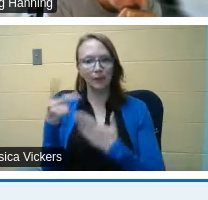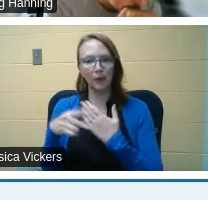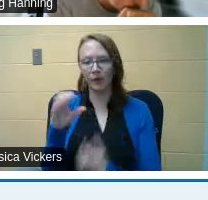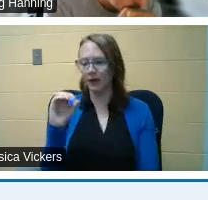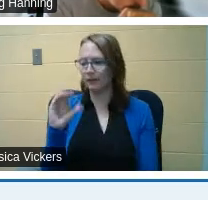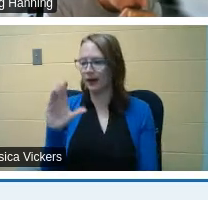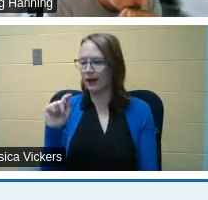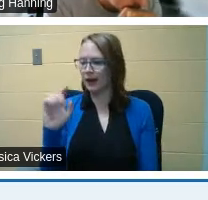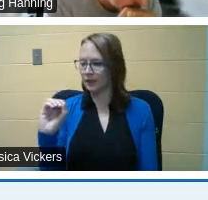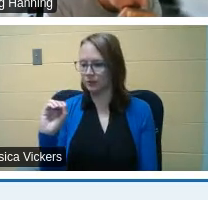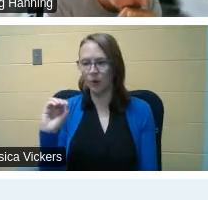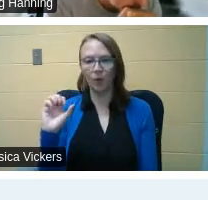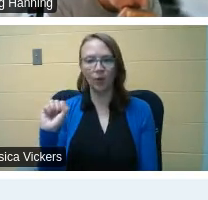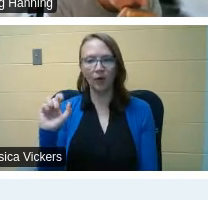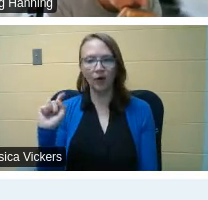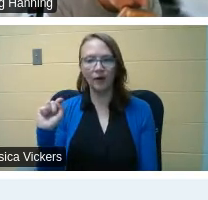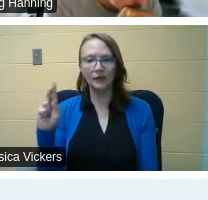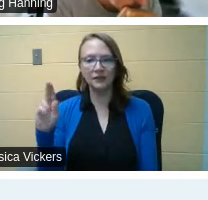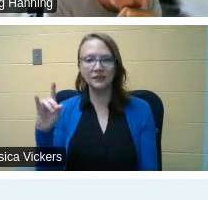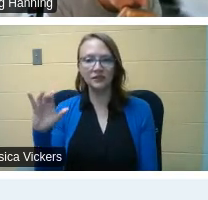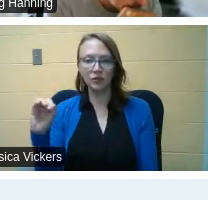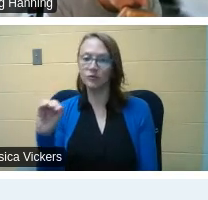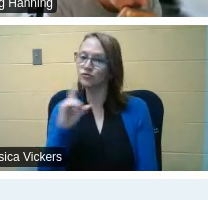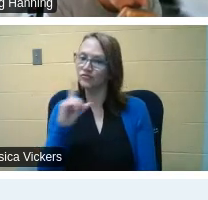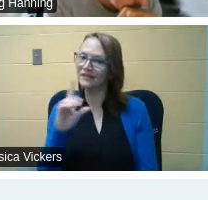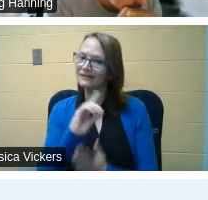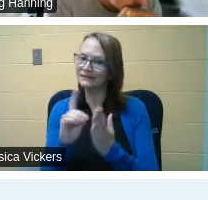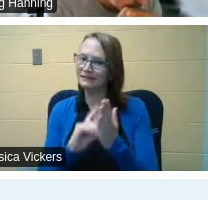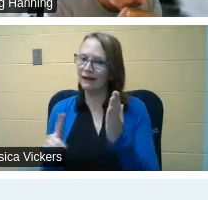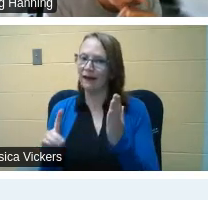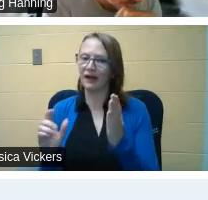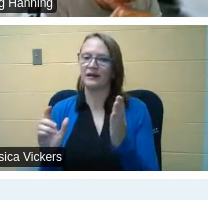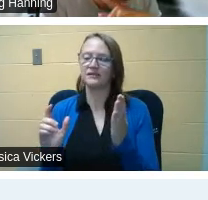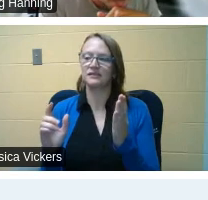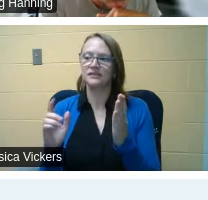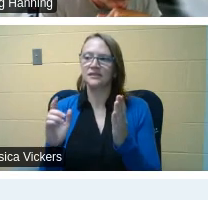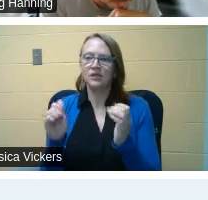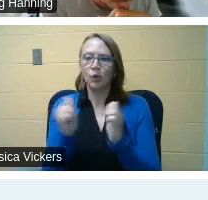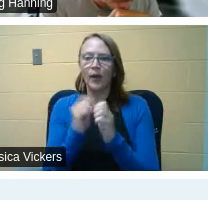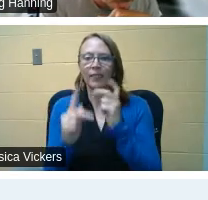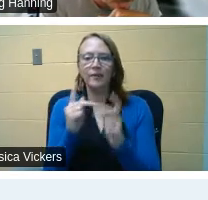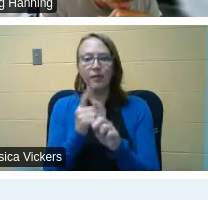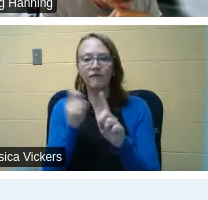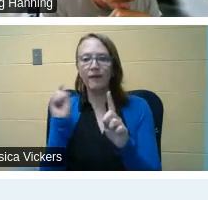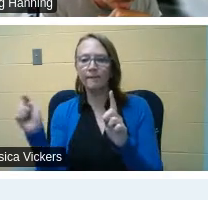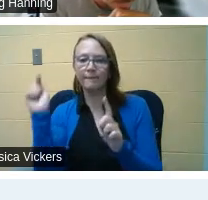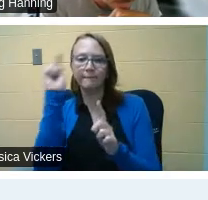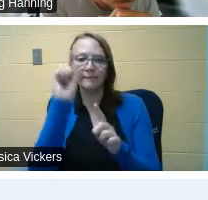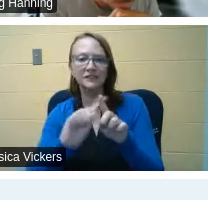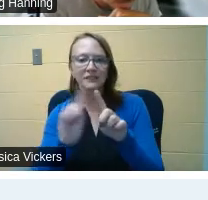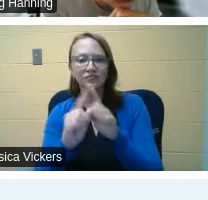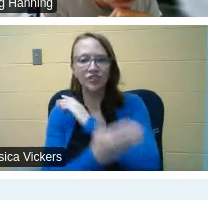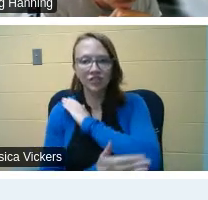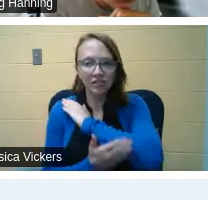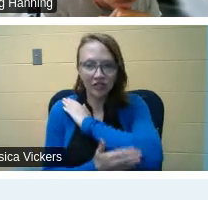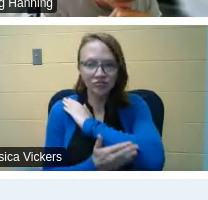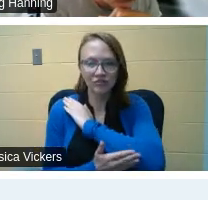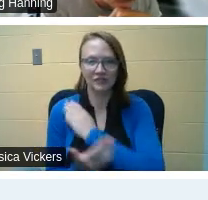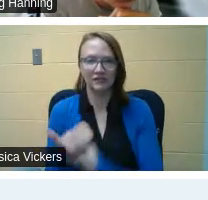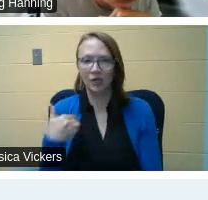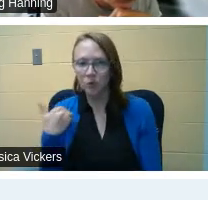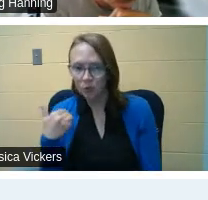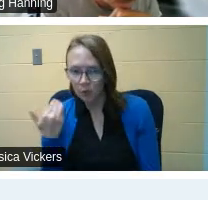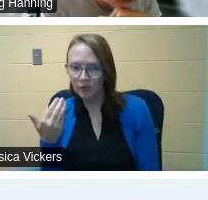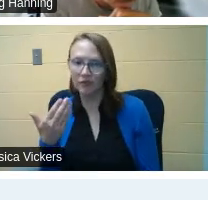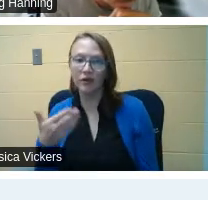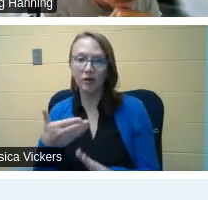designed in collaboration with a global network of educators and makers and youth. When we went into lockdown